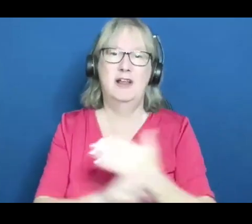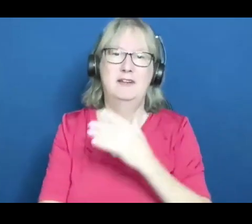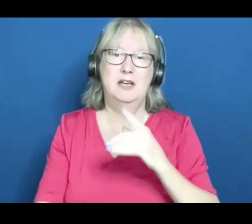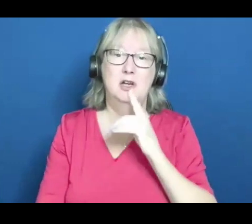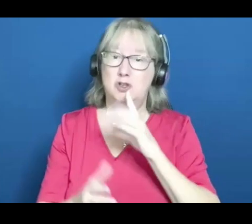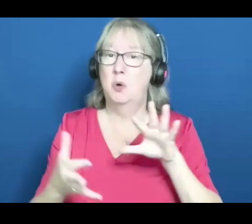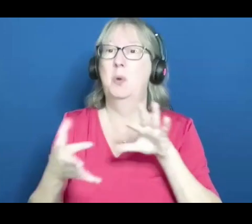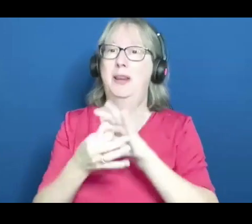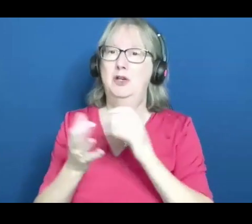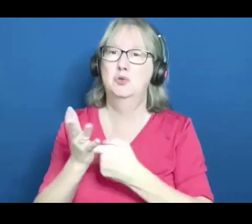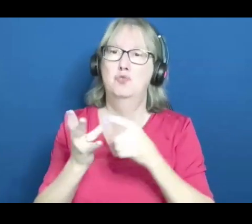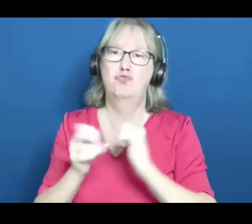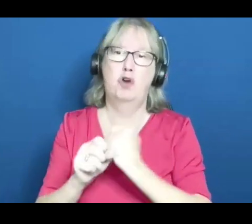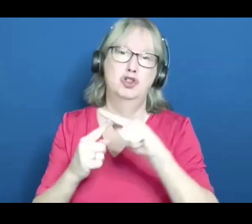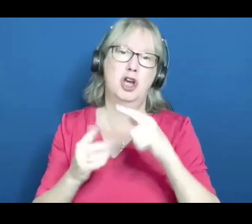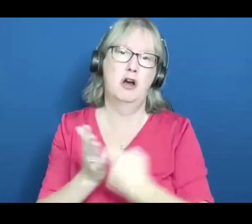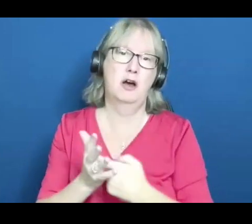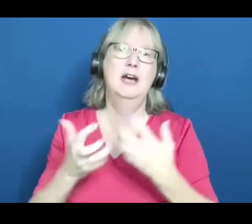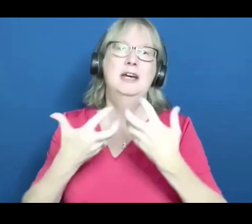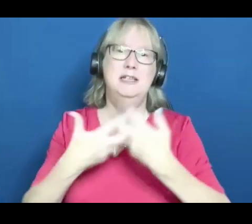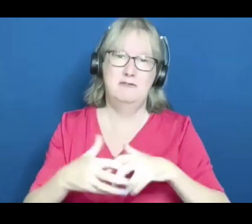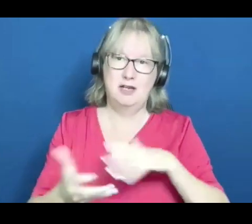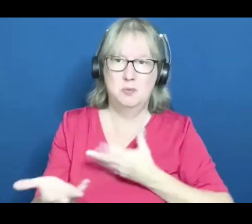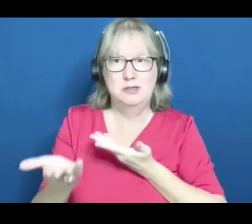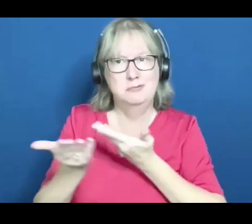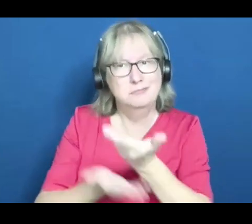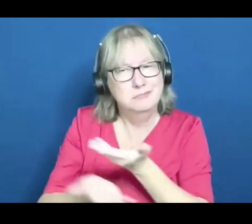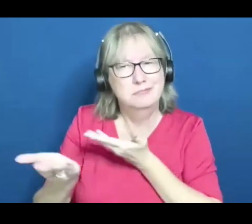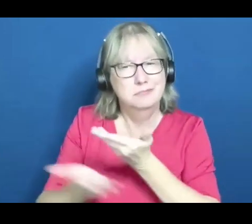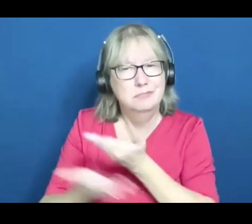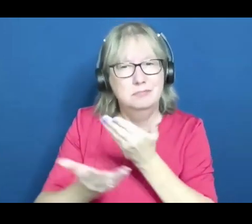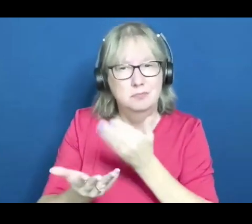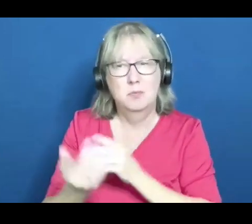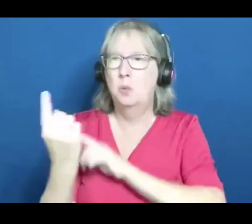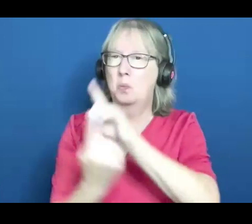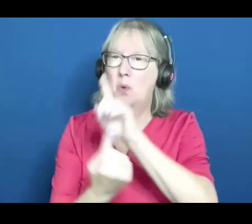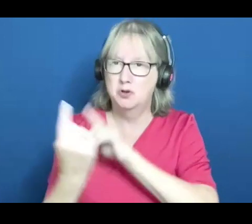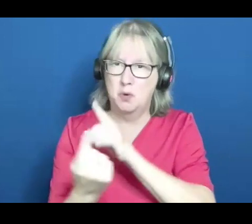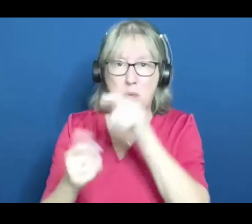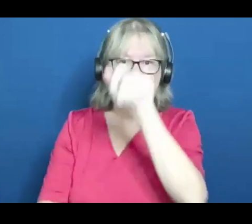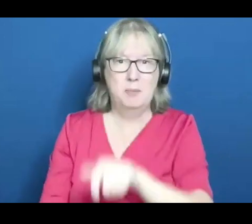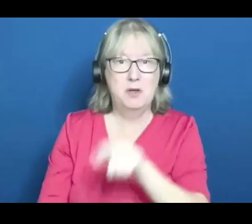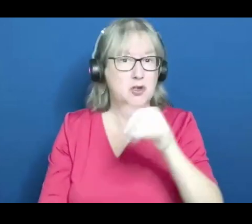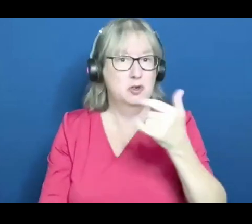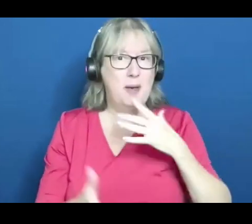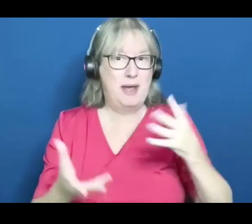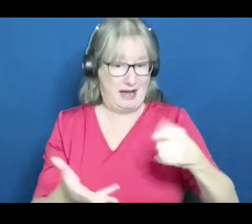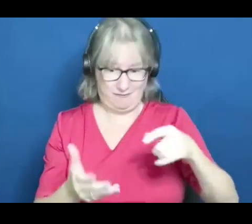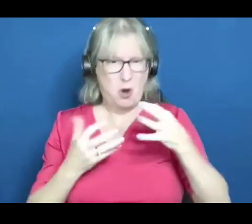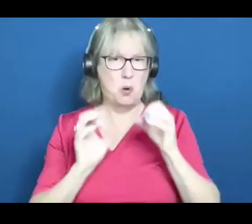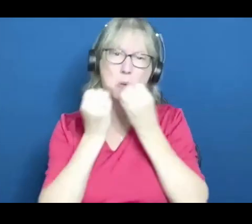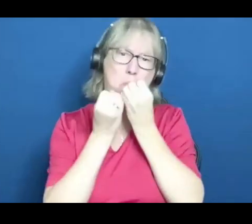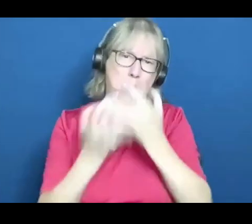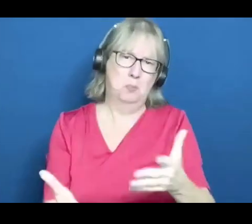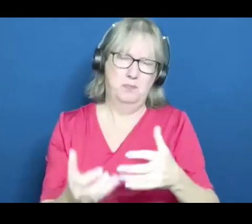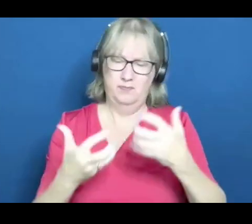Roger devices. So we need to work closer with the individual. So yeah, even though you might have a kit and what it can support,